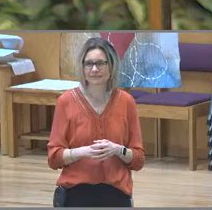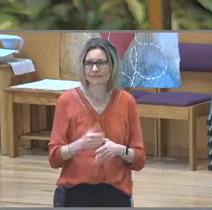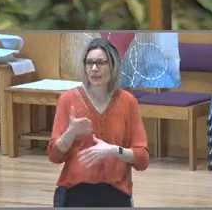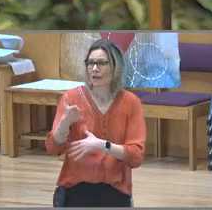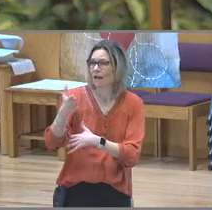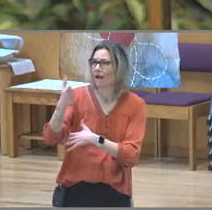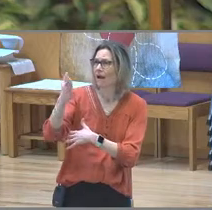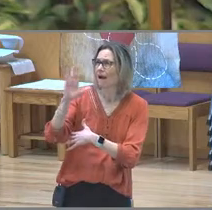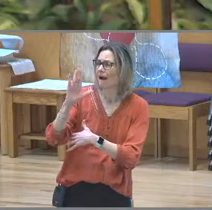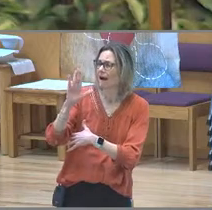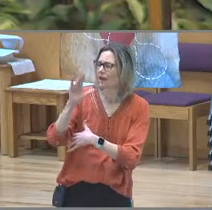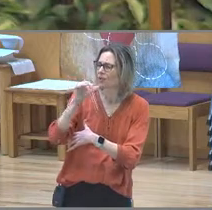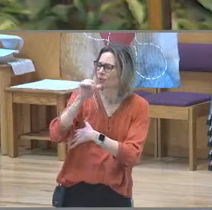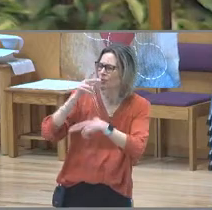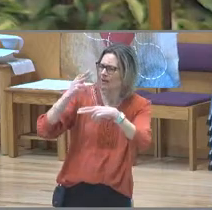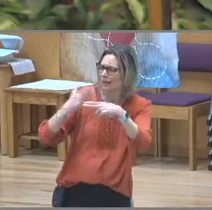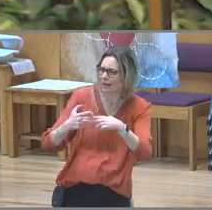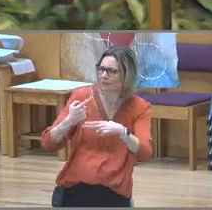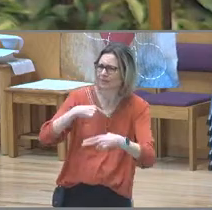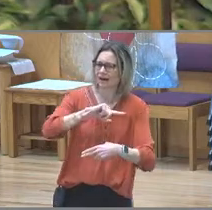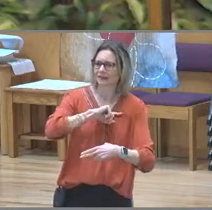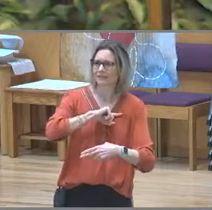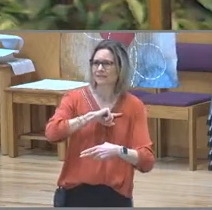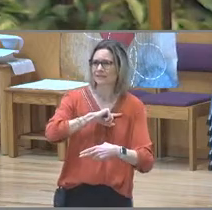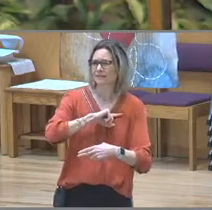God who names us,